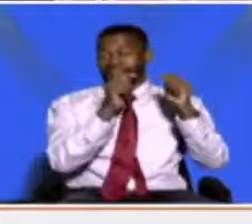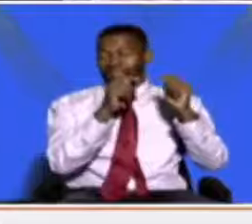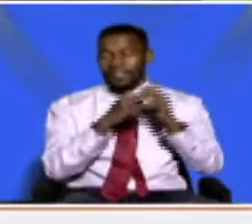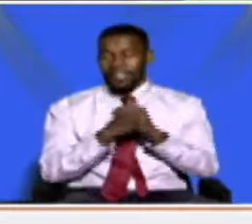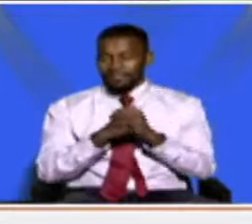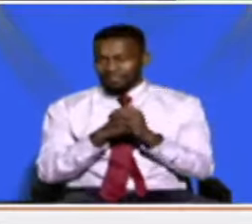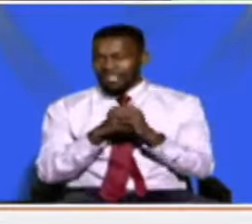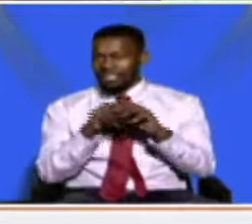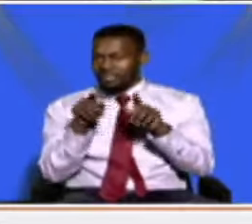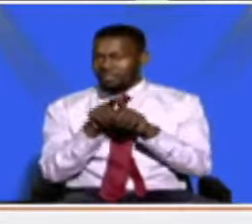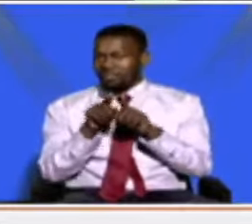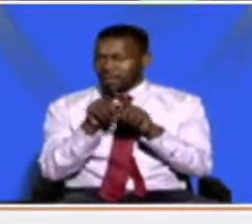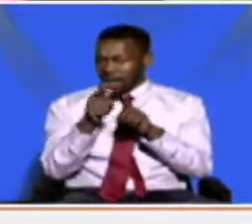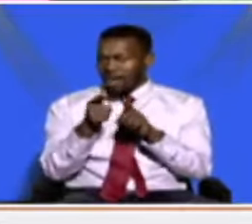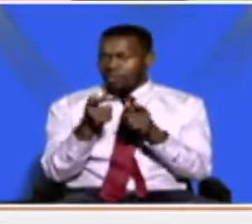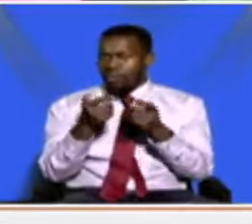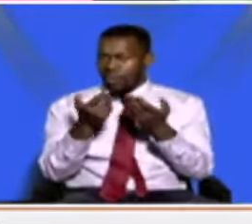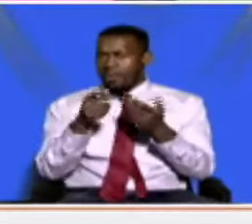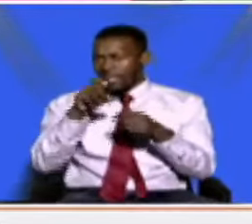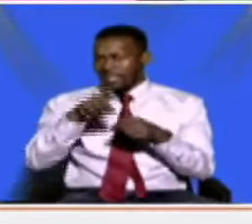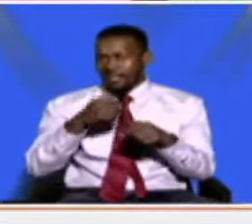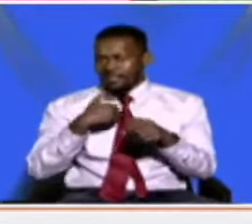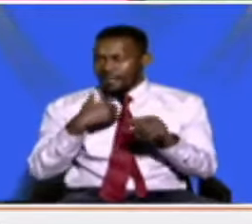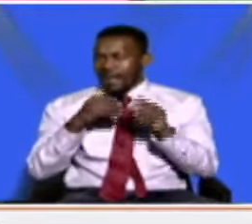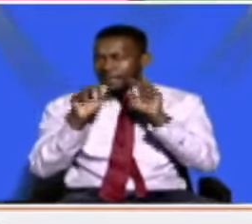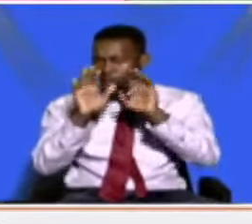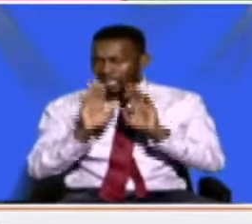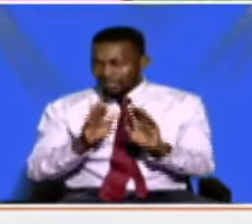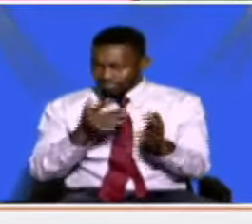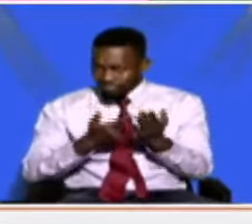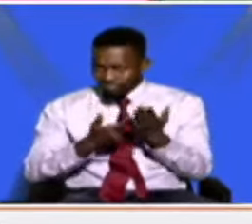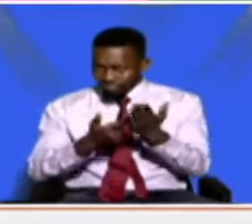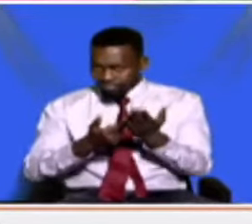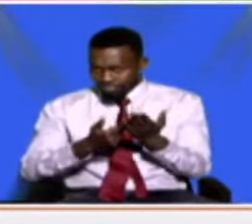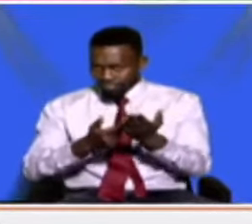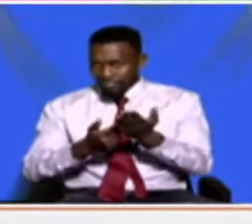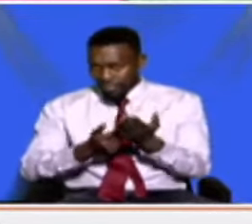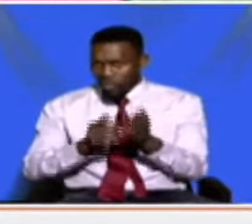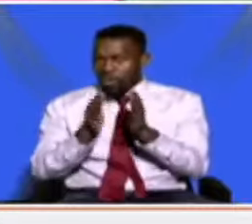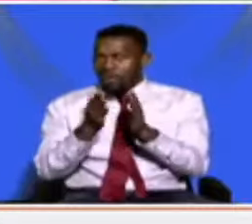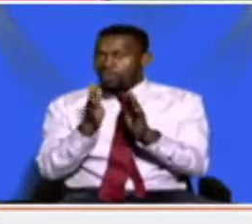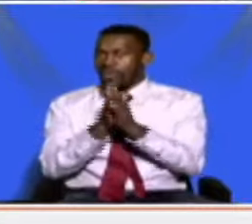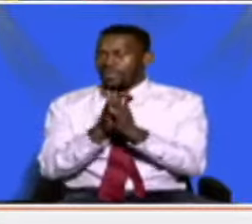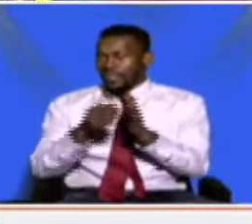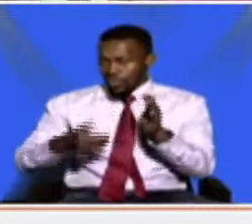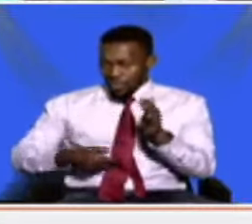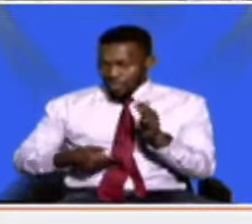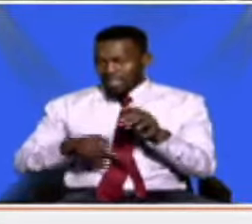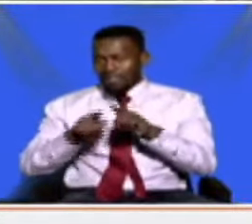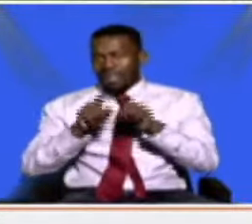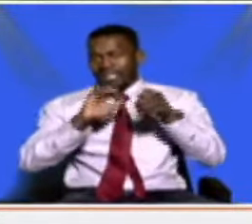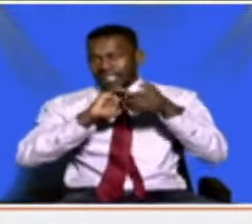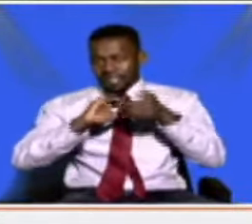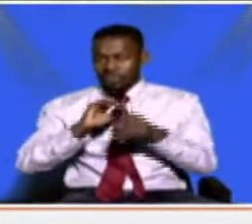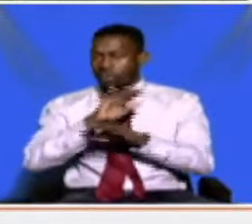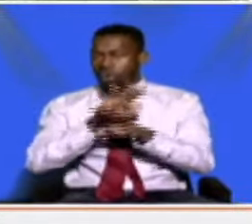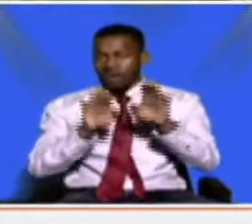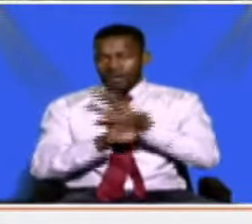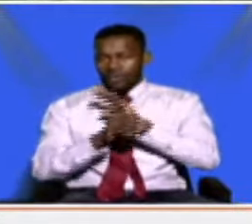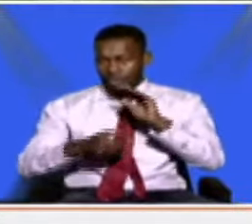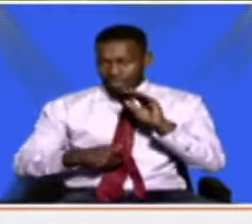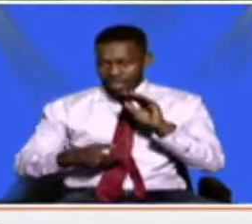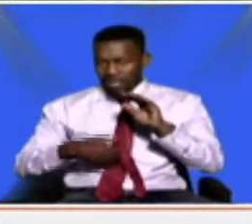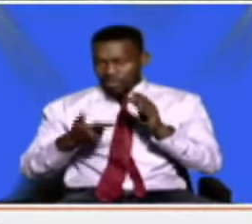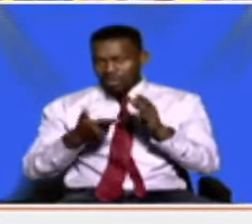of constructive dialogue and peaceful protest, balancing support for the youth's engagement with a call for measured and